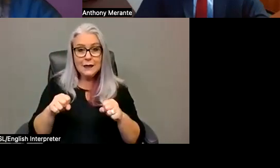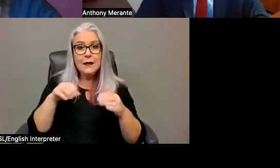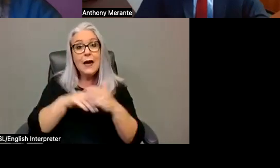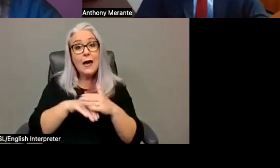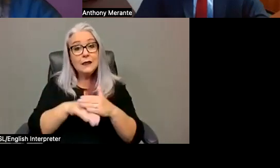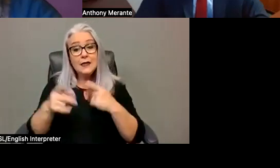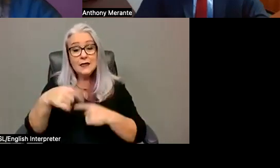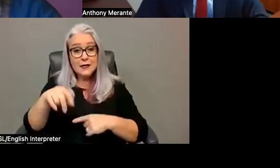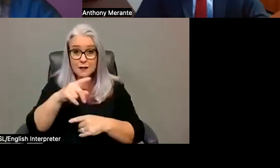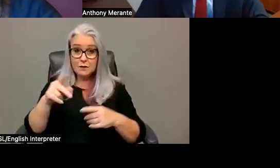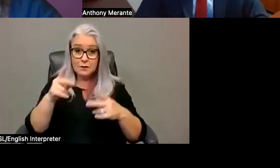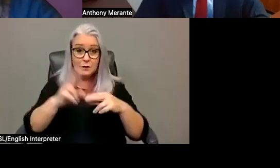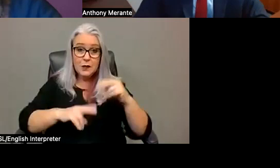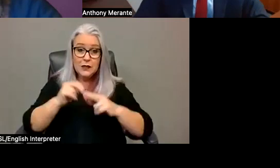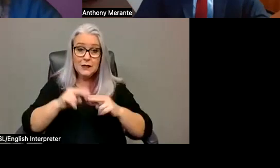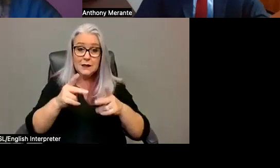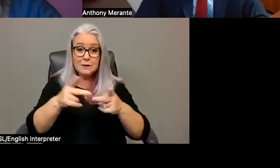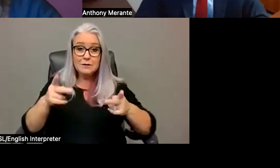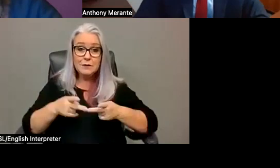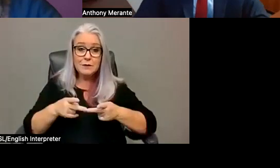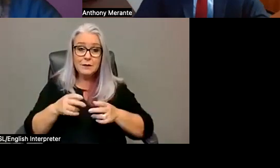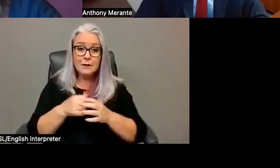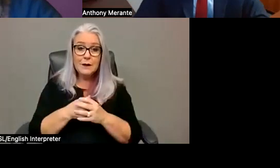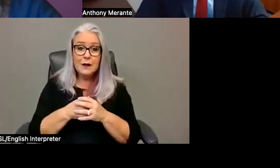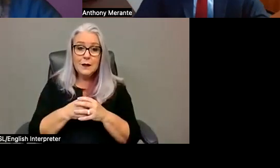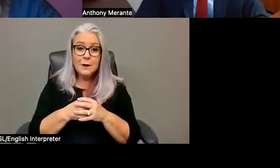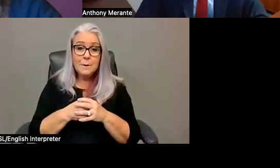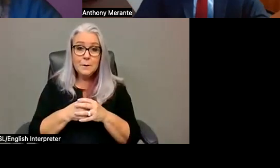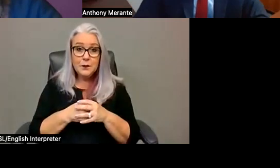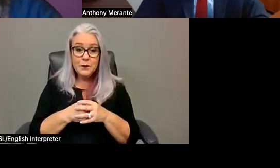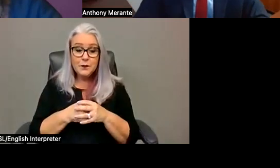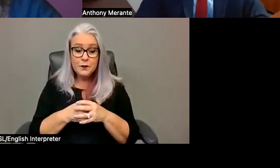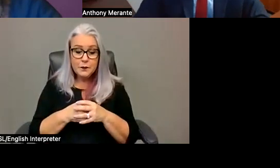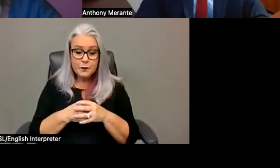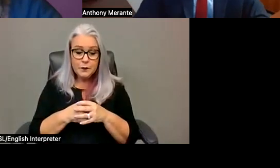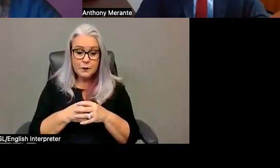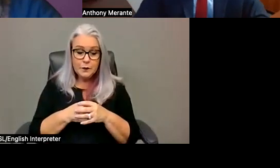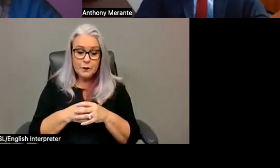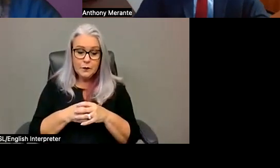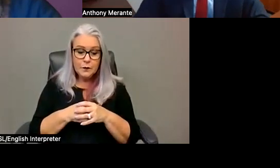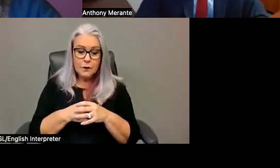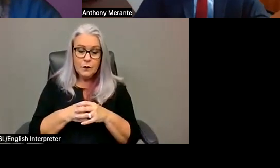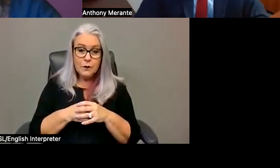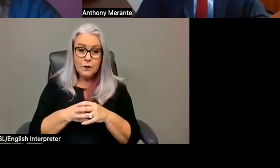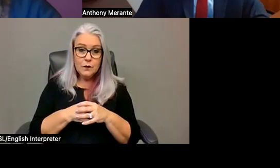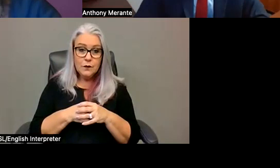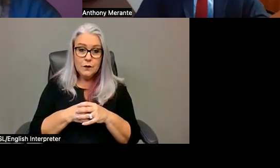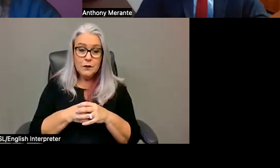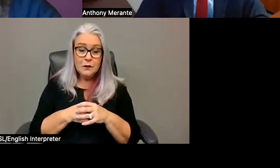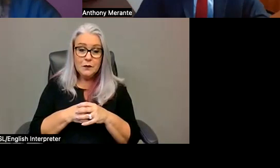these facilities. Anything else would again, I couldn't say anything else without having